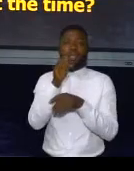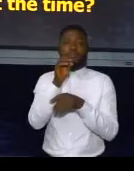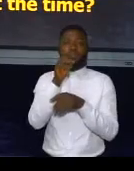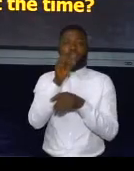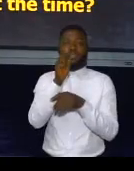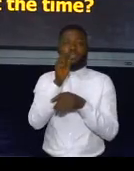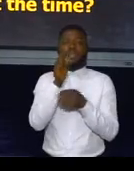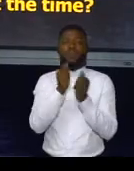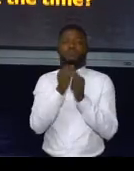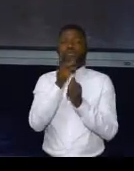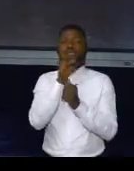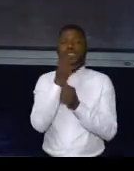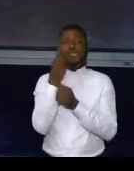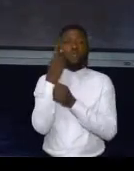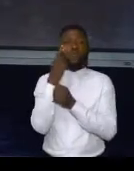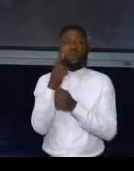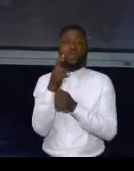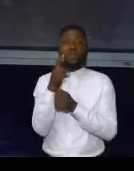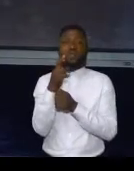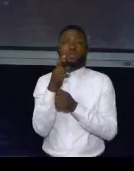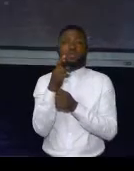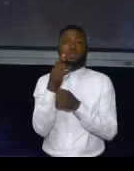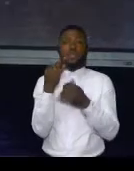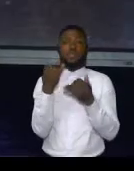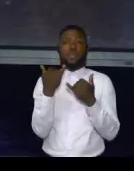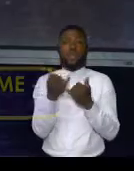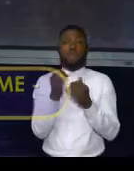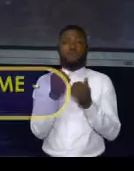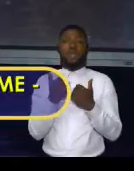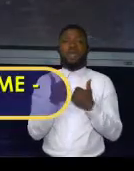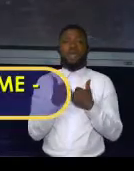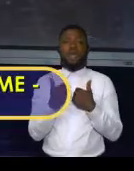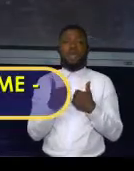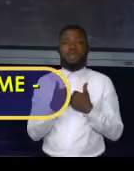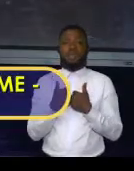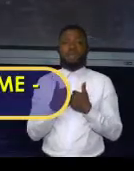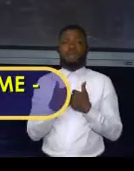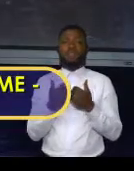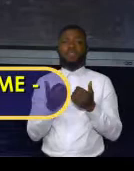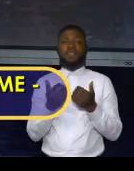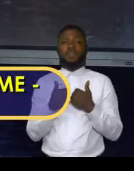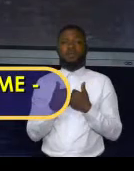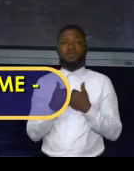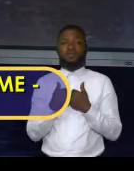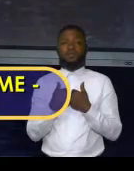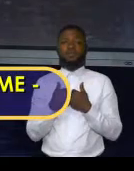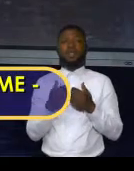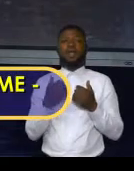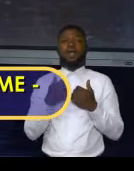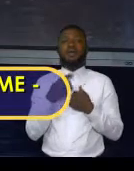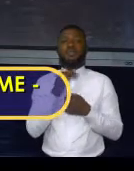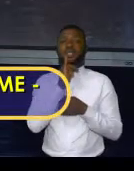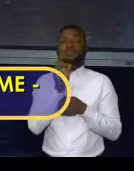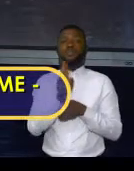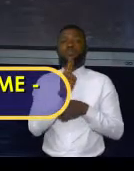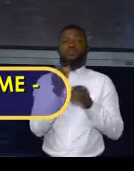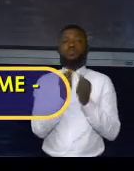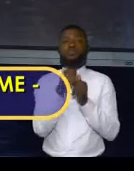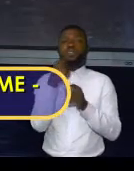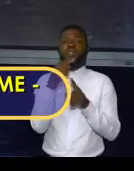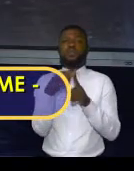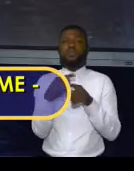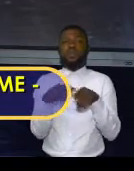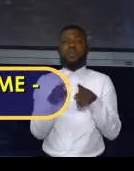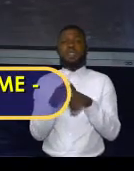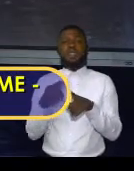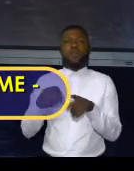is were. Let's move on. Have. Have. Have is used with